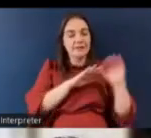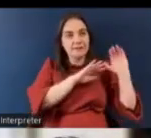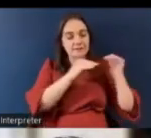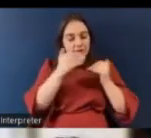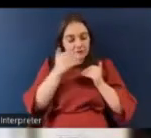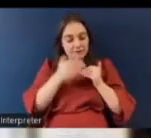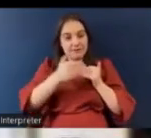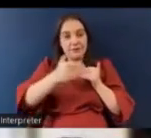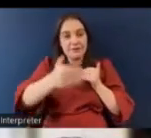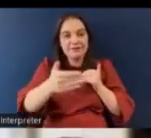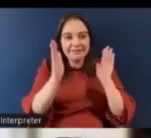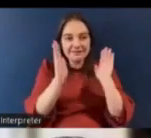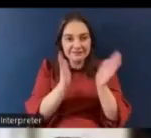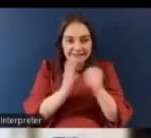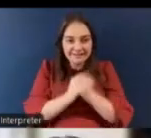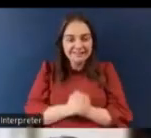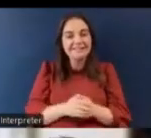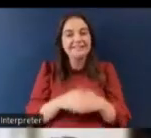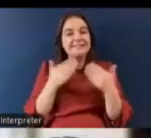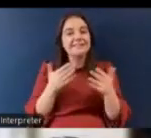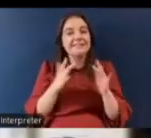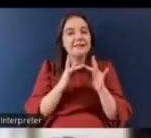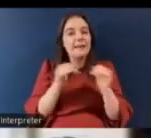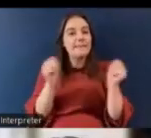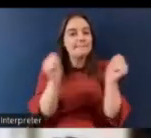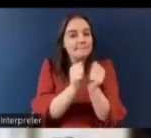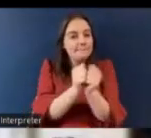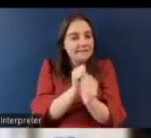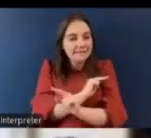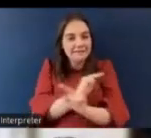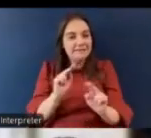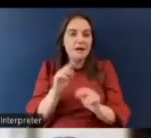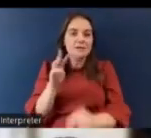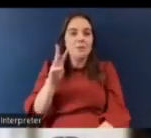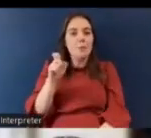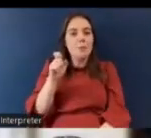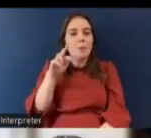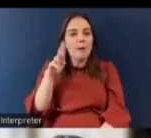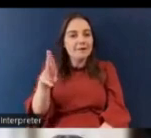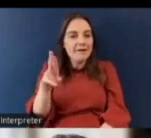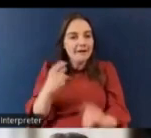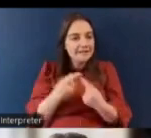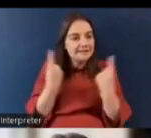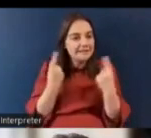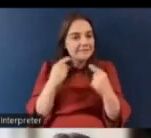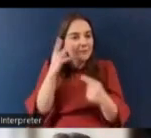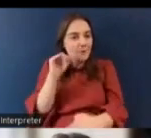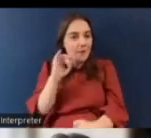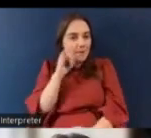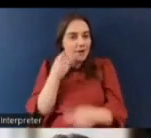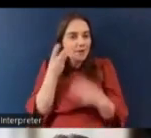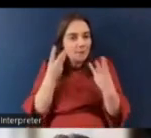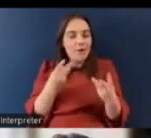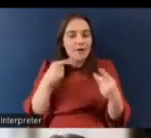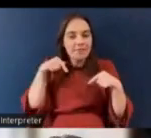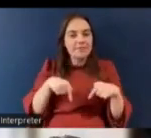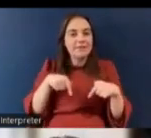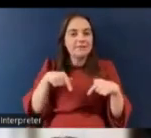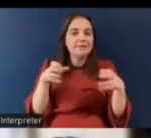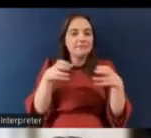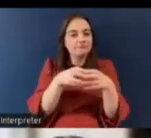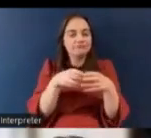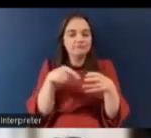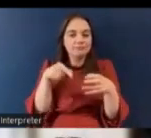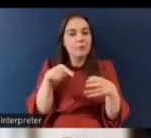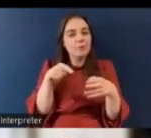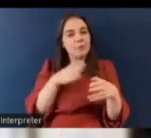You'll notice that we're actually in a Zoom meeting rather than a traditional webinar format, and that's because we're hoping for this particular piece to